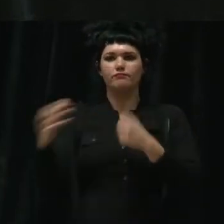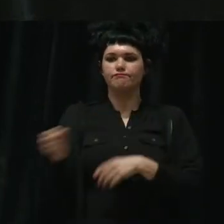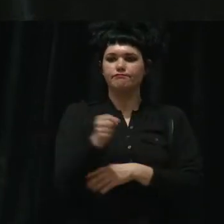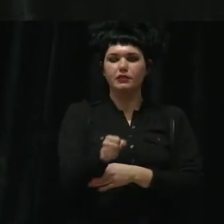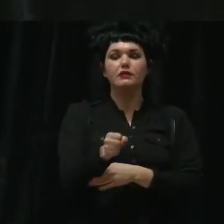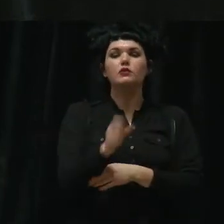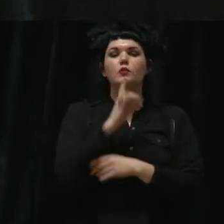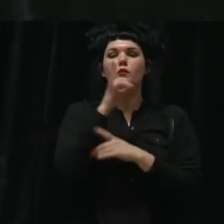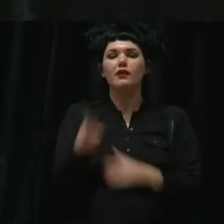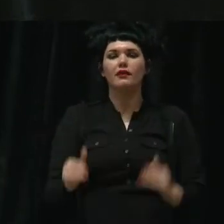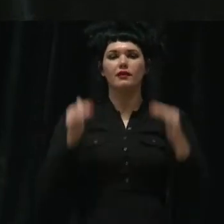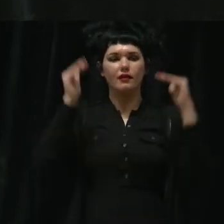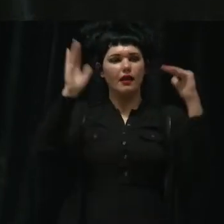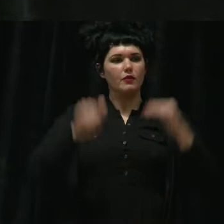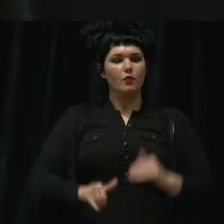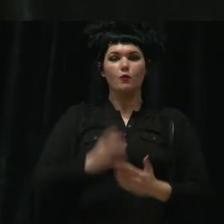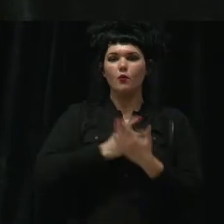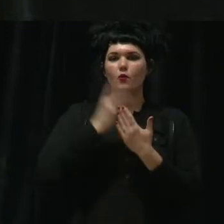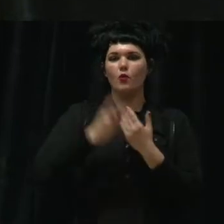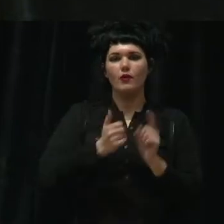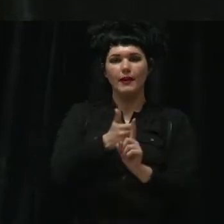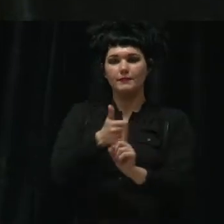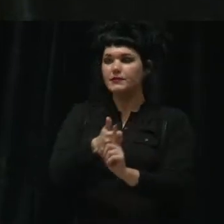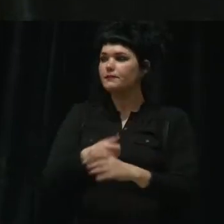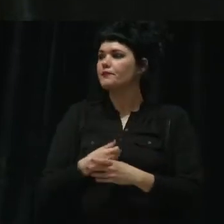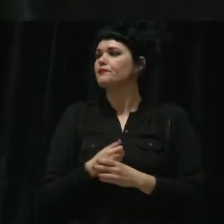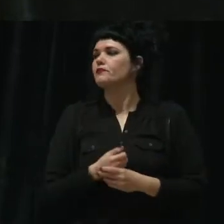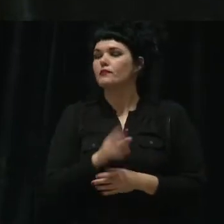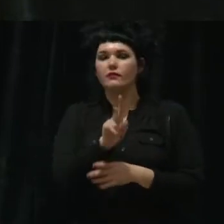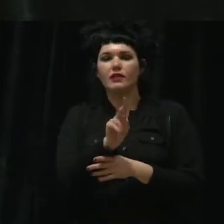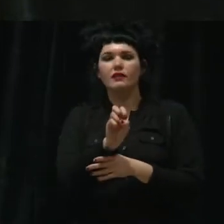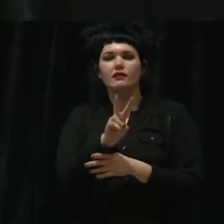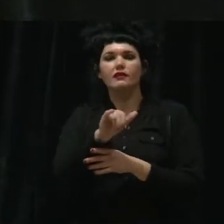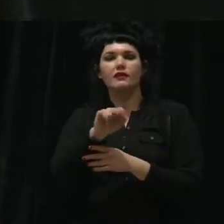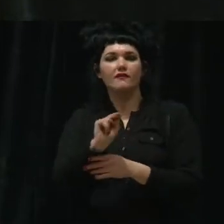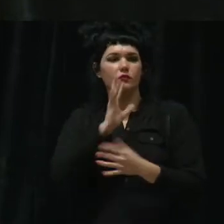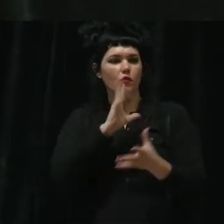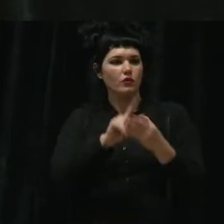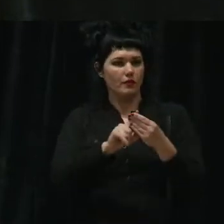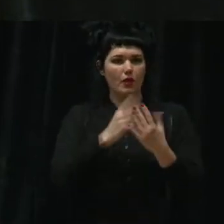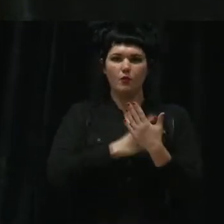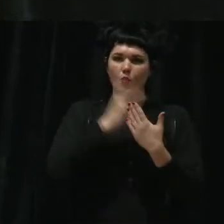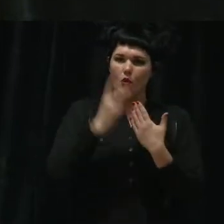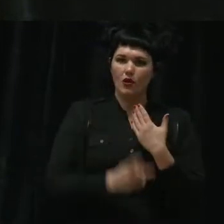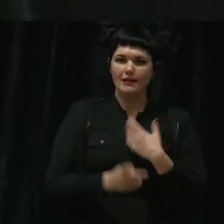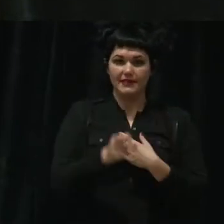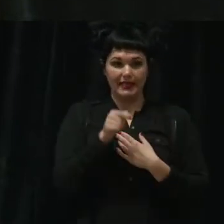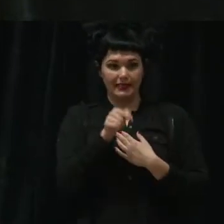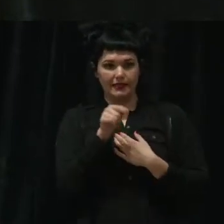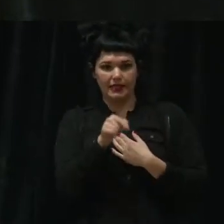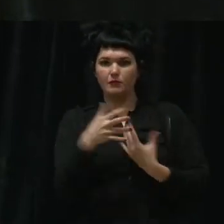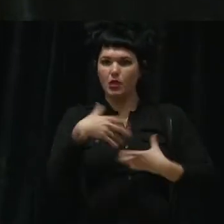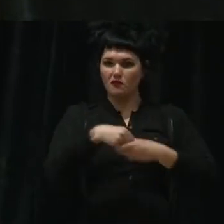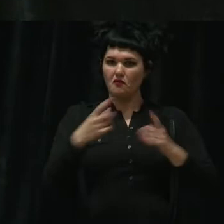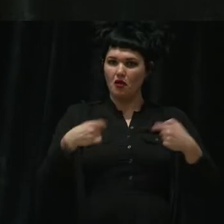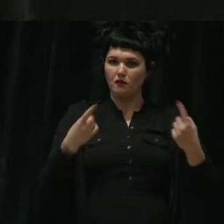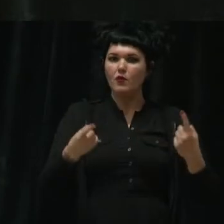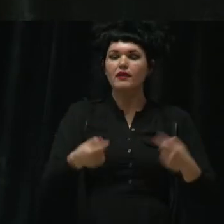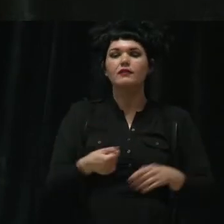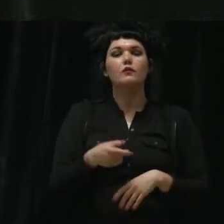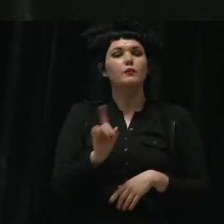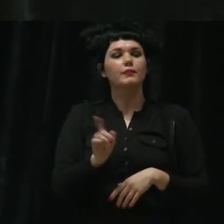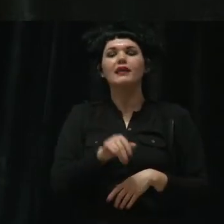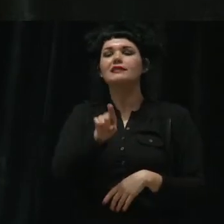enhance those programs themselves. And Kevin has talked about some programs that he had been involved with at